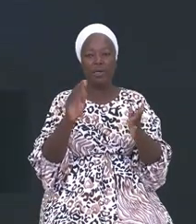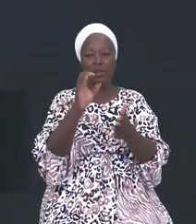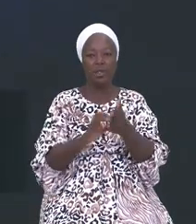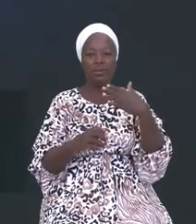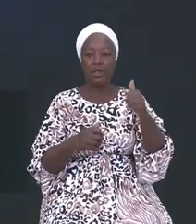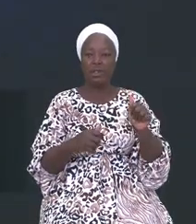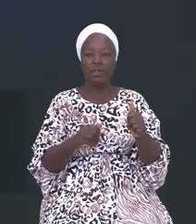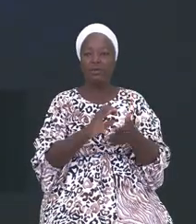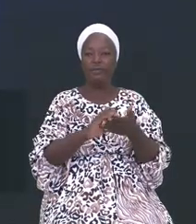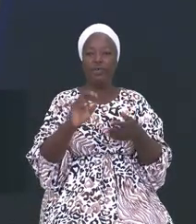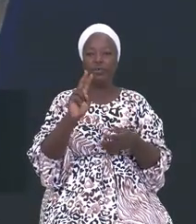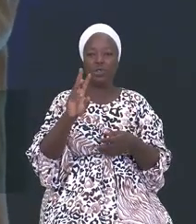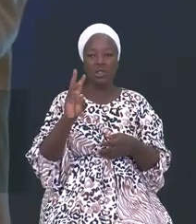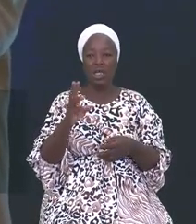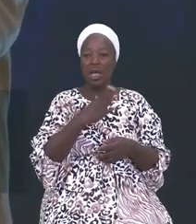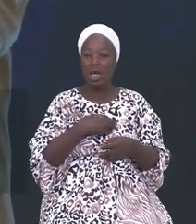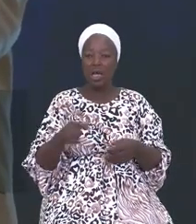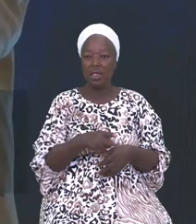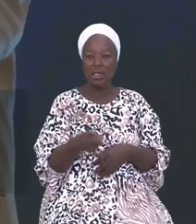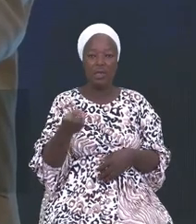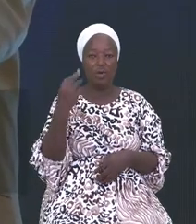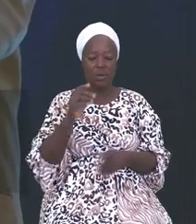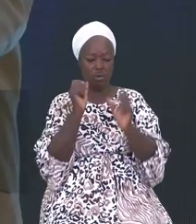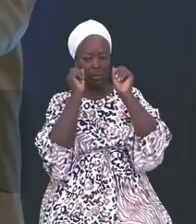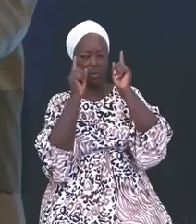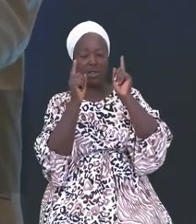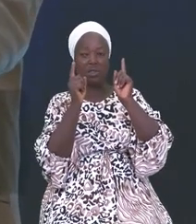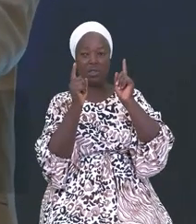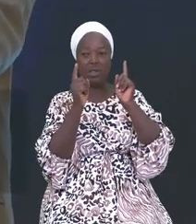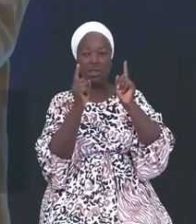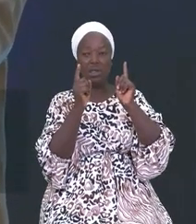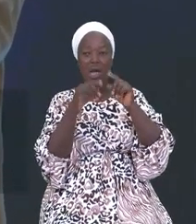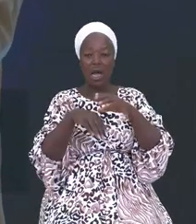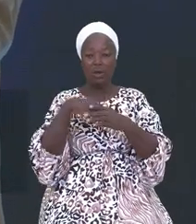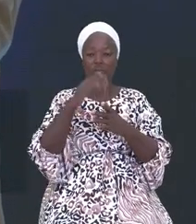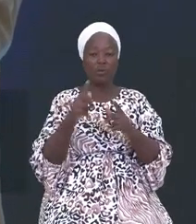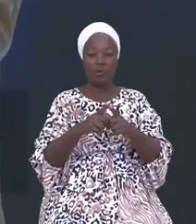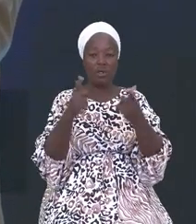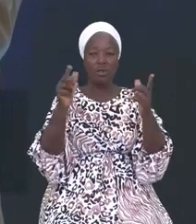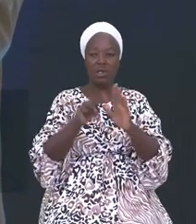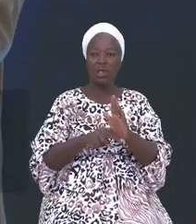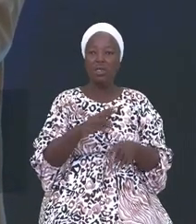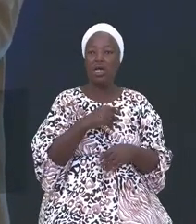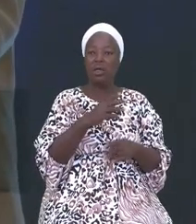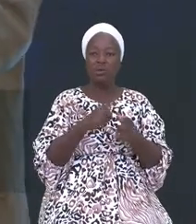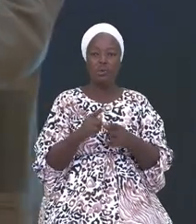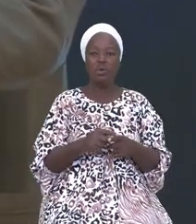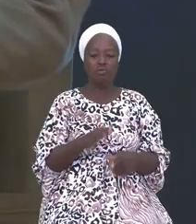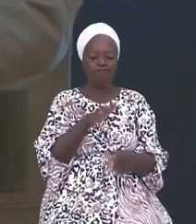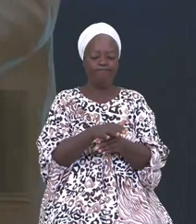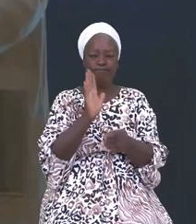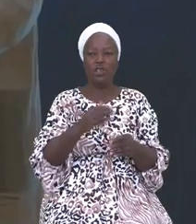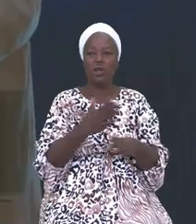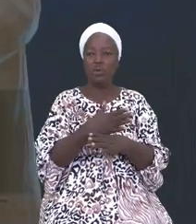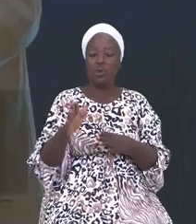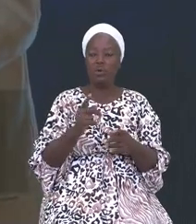verse 26. And they were astonished out of measure. They were blown away